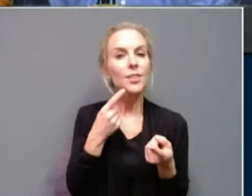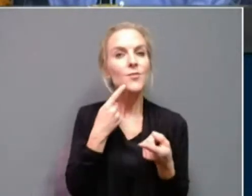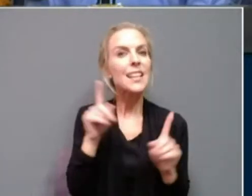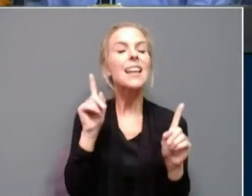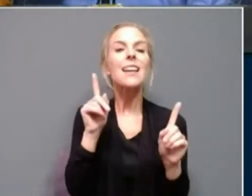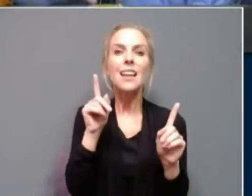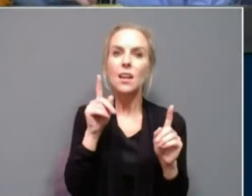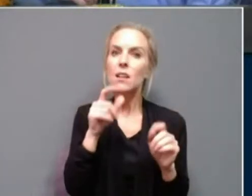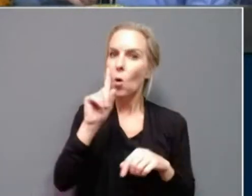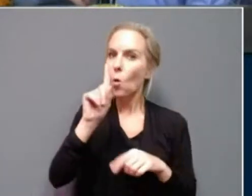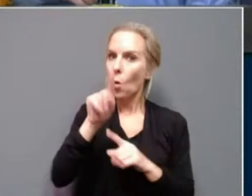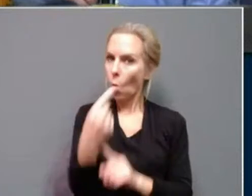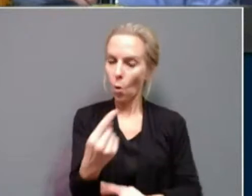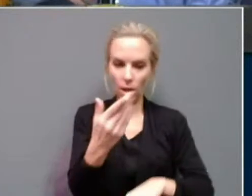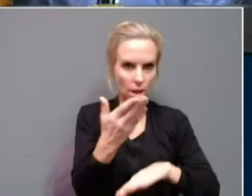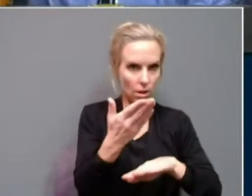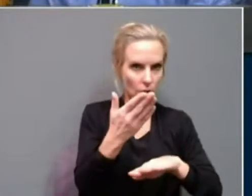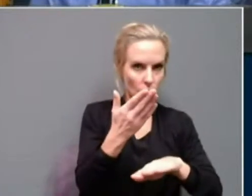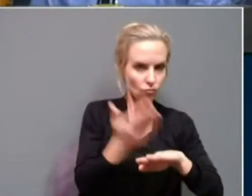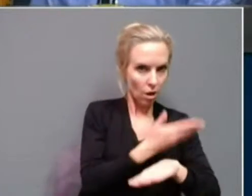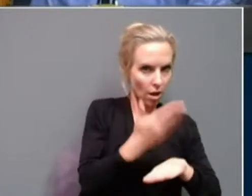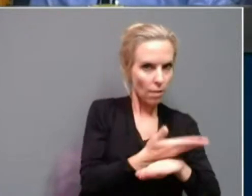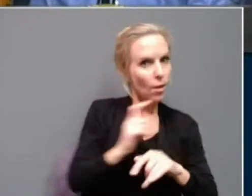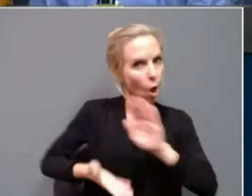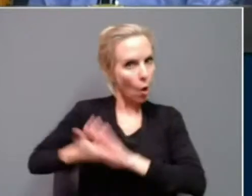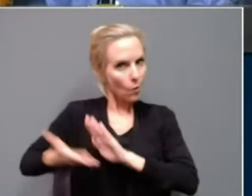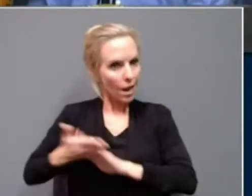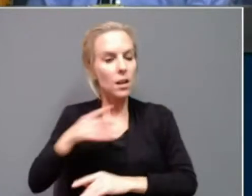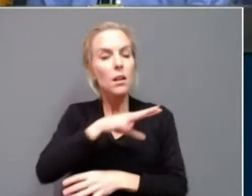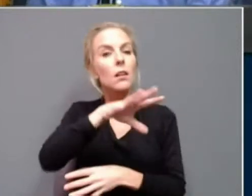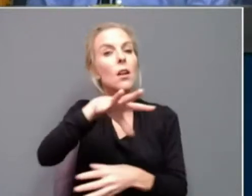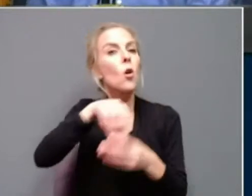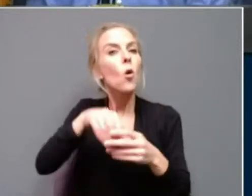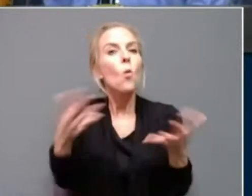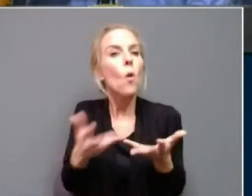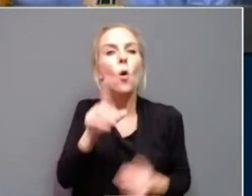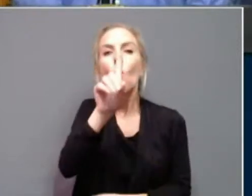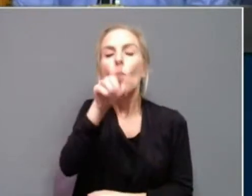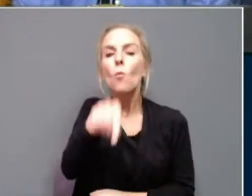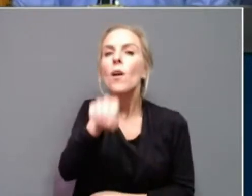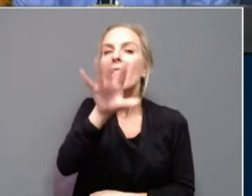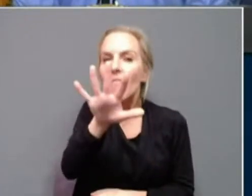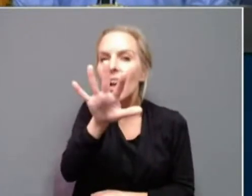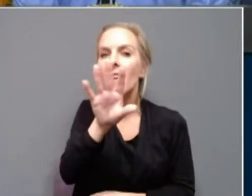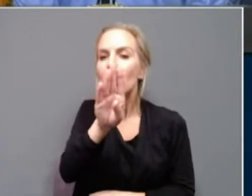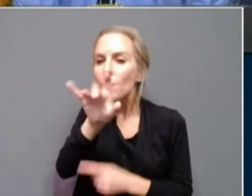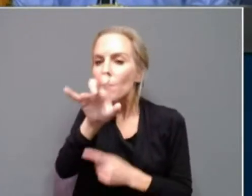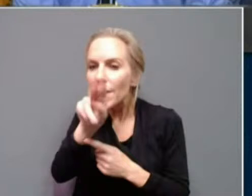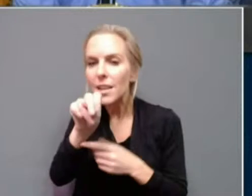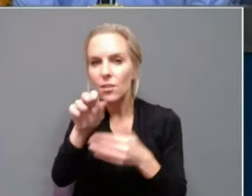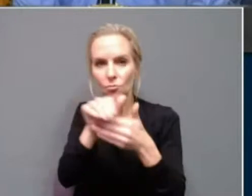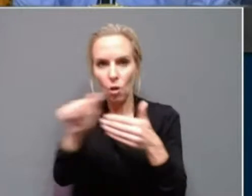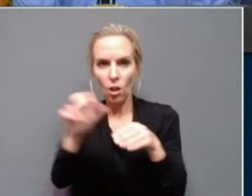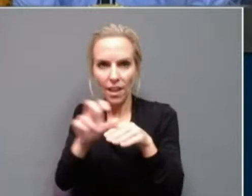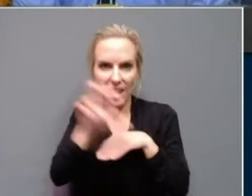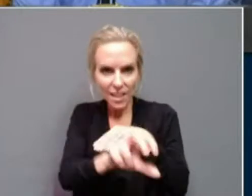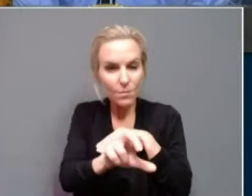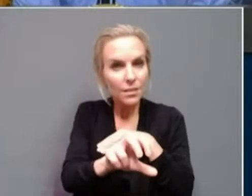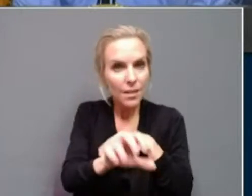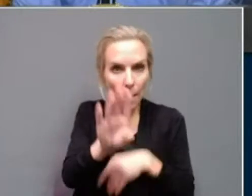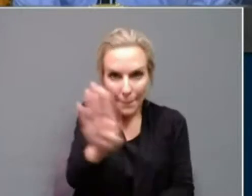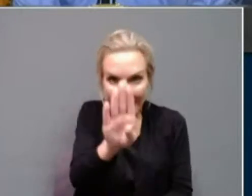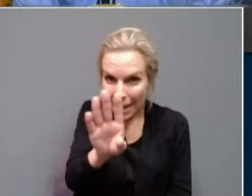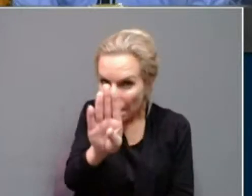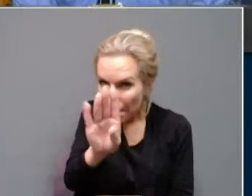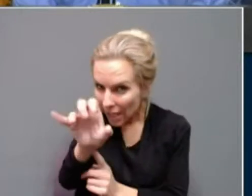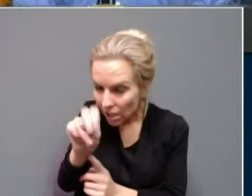but operation. The Amazon Air Hub includes a $1.5 billion investment. It's with a B, creating